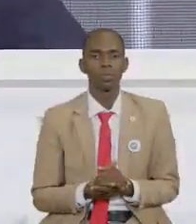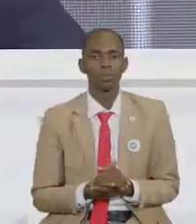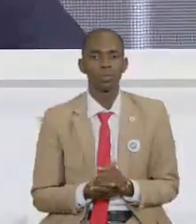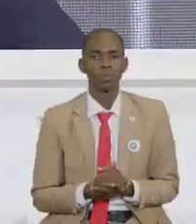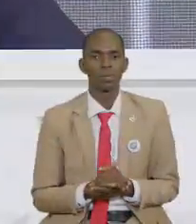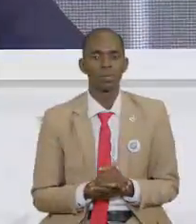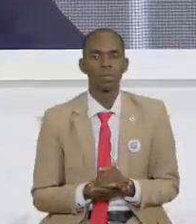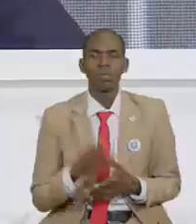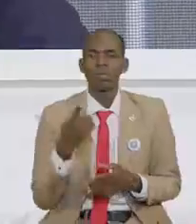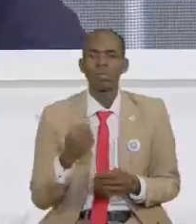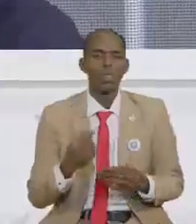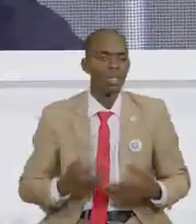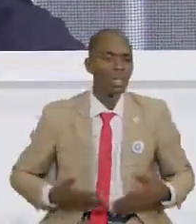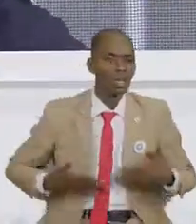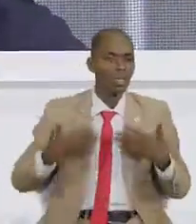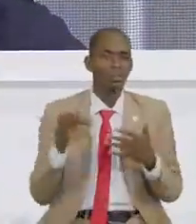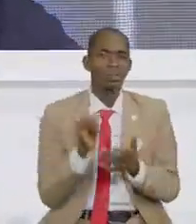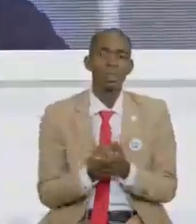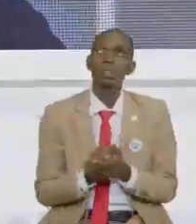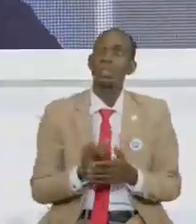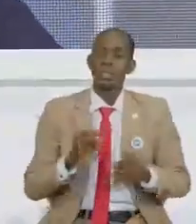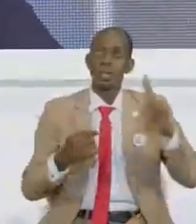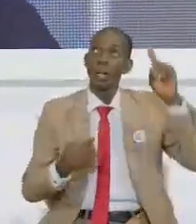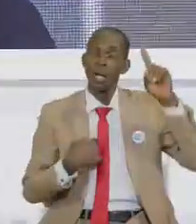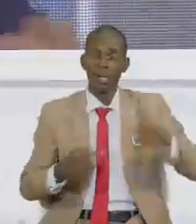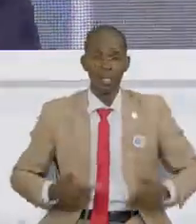The life I live, he shall live.